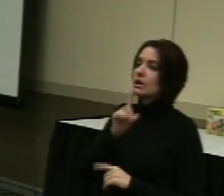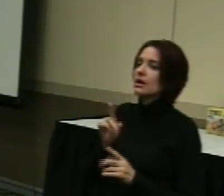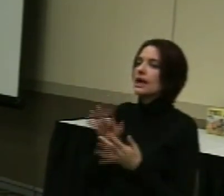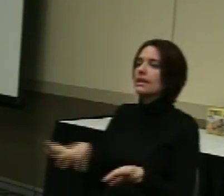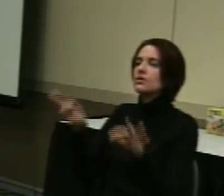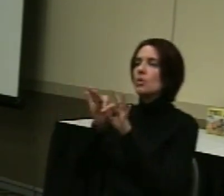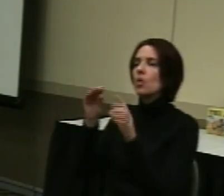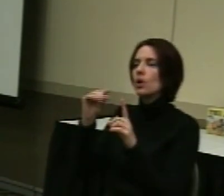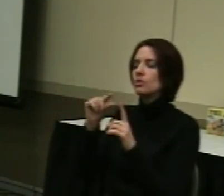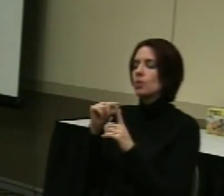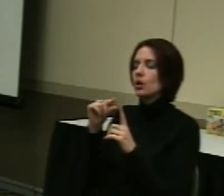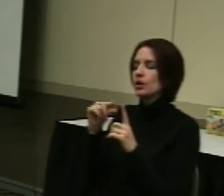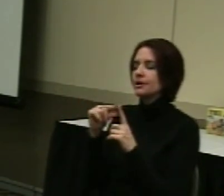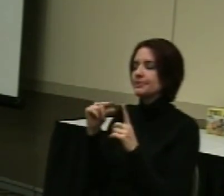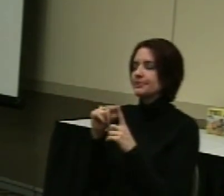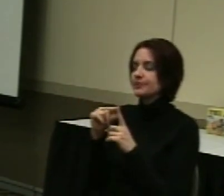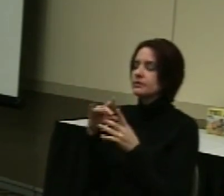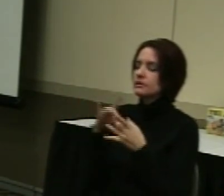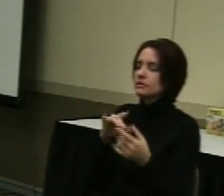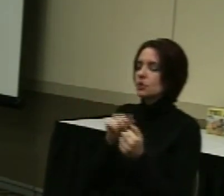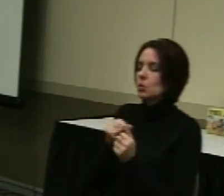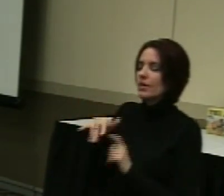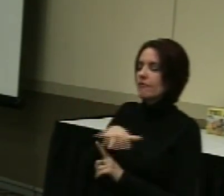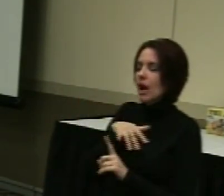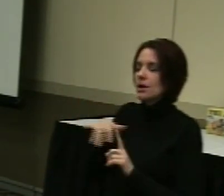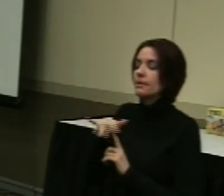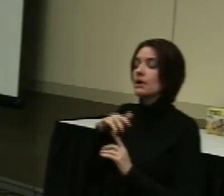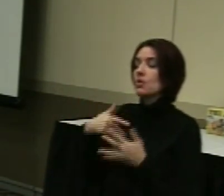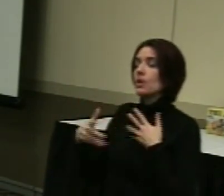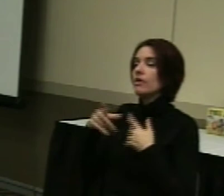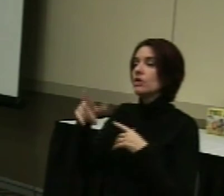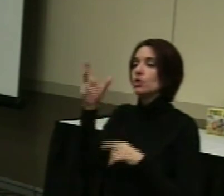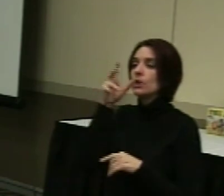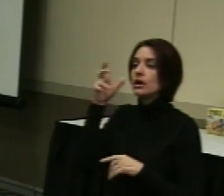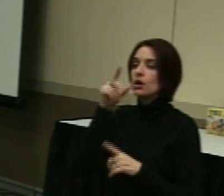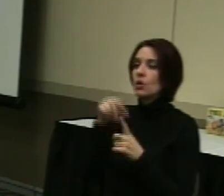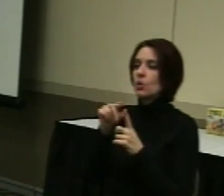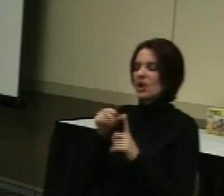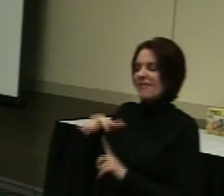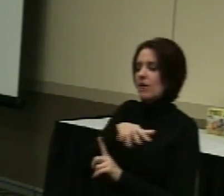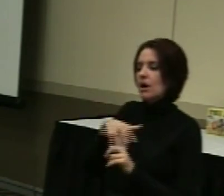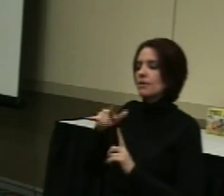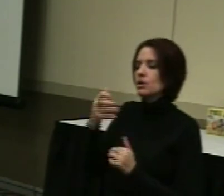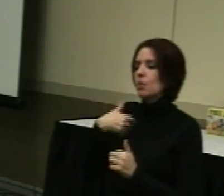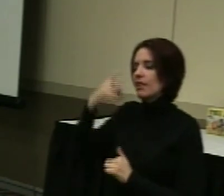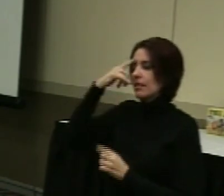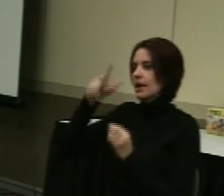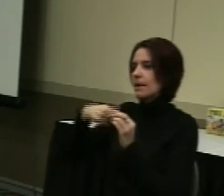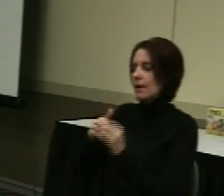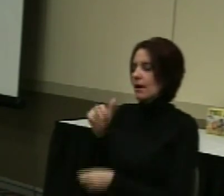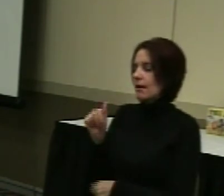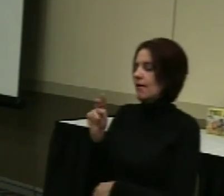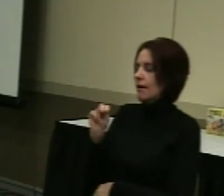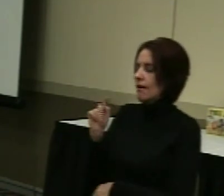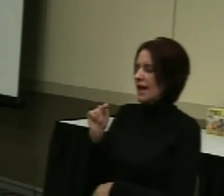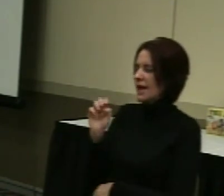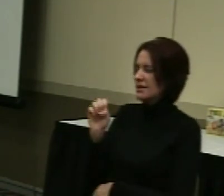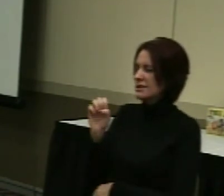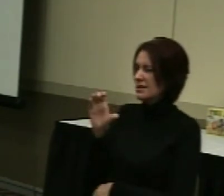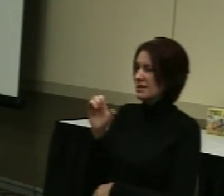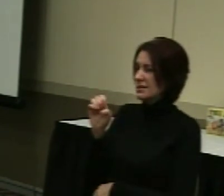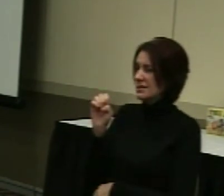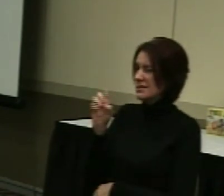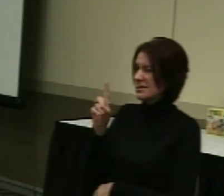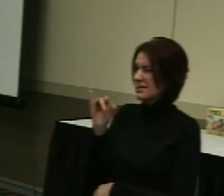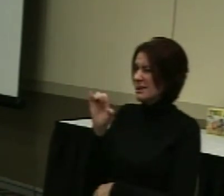word relative to environment. Whenever you hear the word environment, think of the word antecedent, which I know we said earlier.